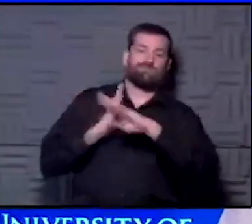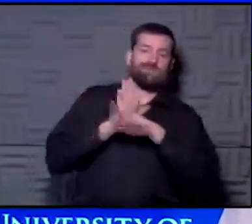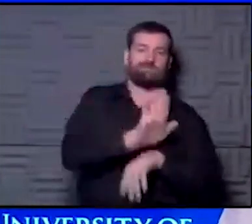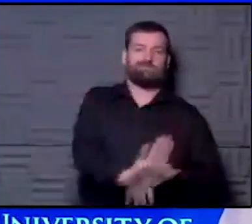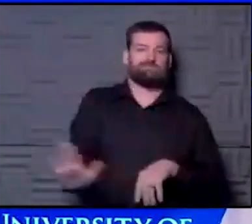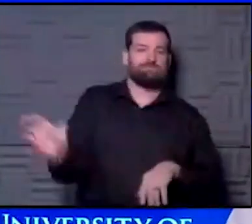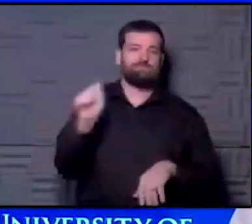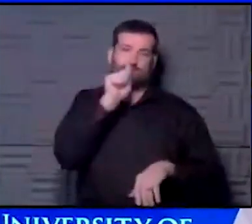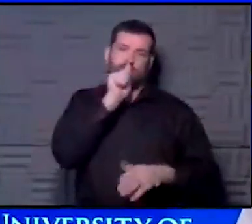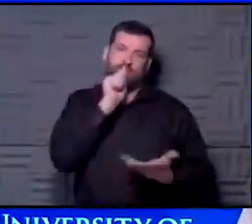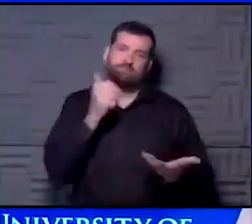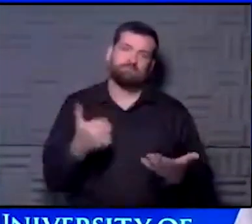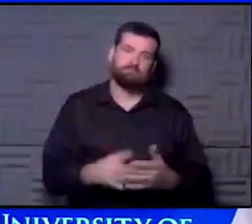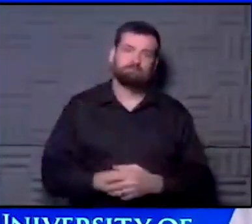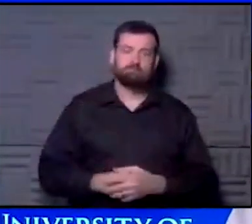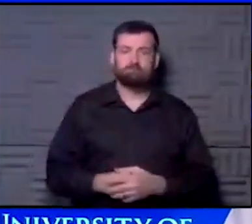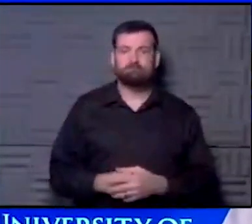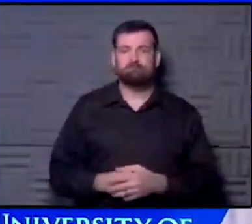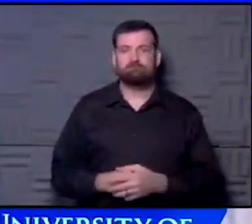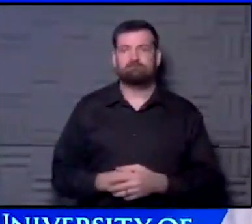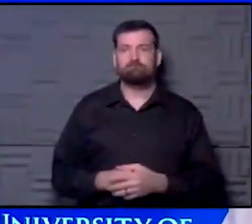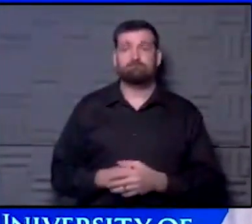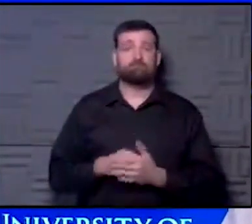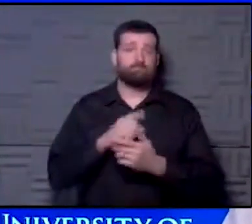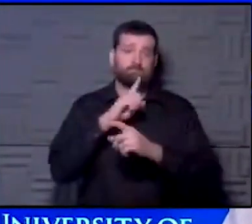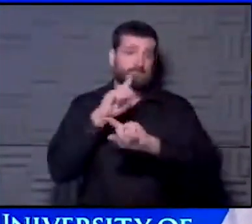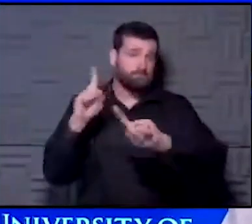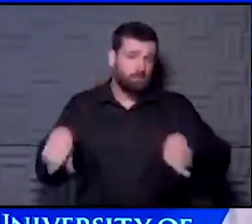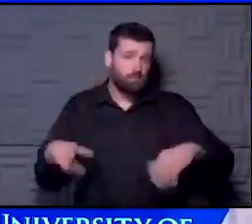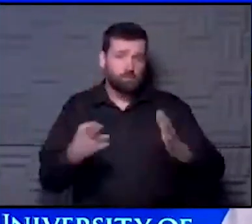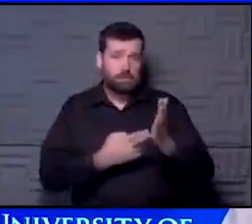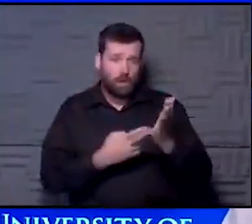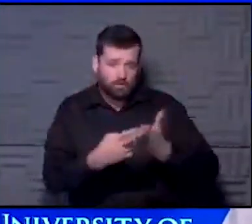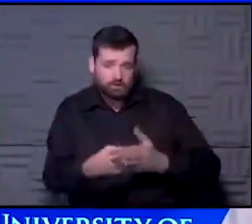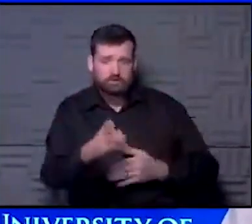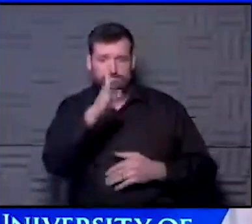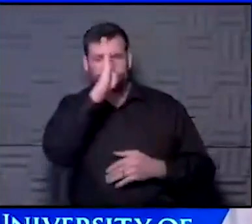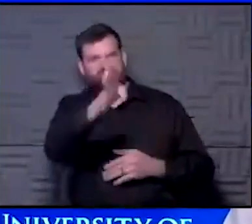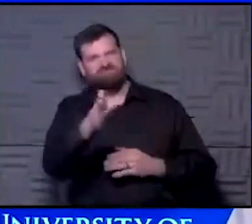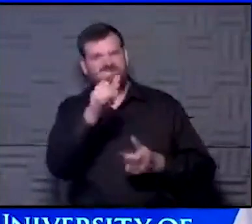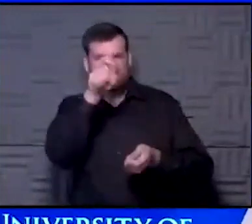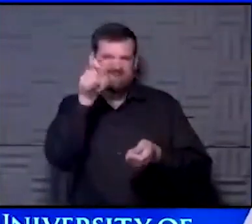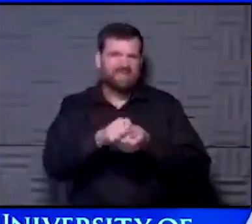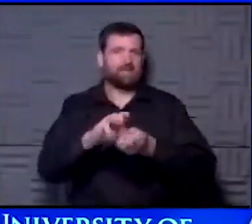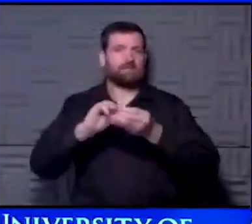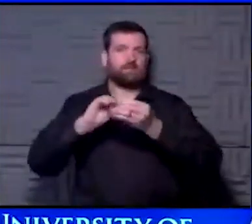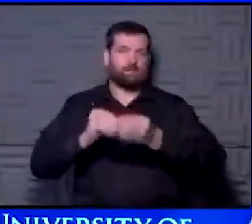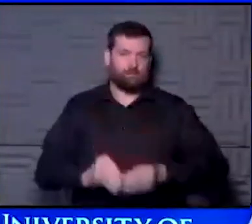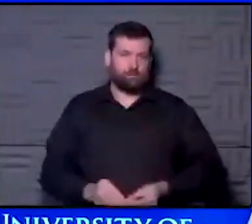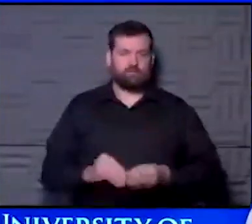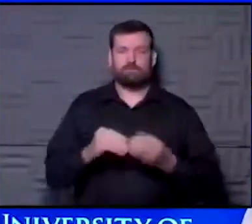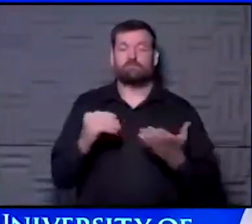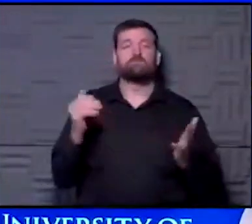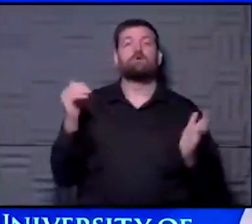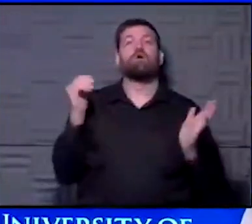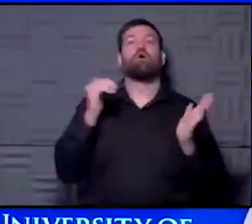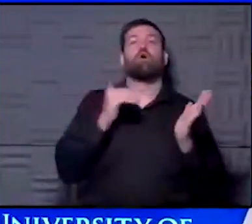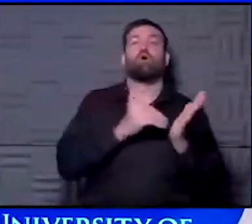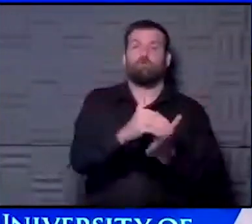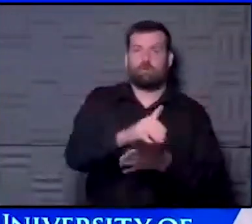health information, reports it in a very honest way. They're telling you exactly what the numbers are, and does it on a frequent